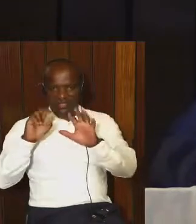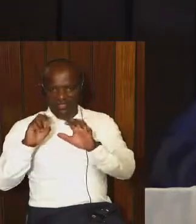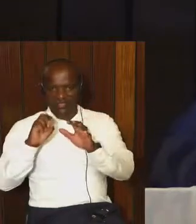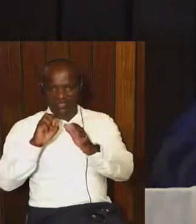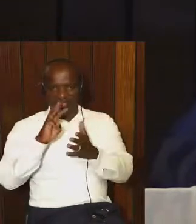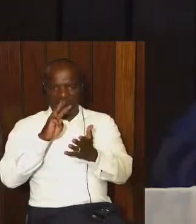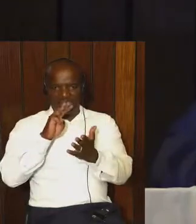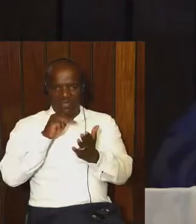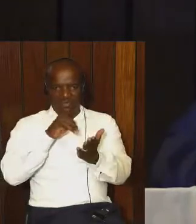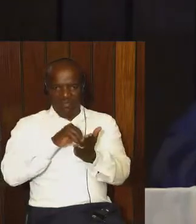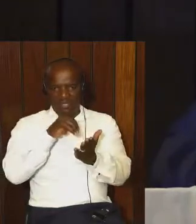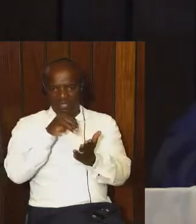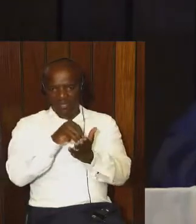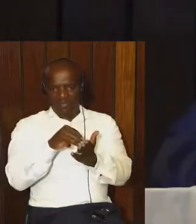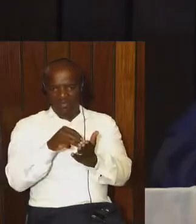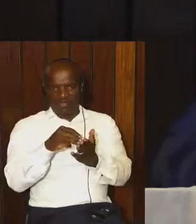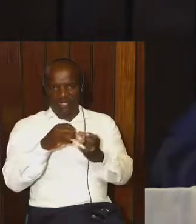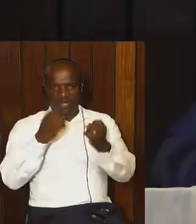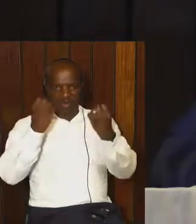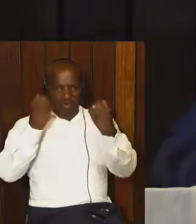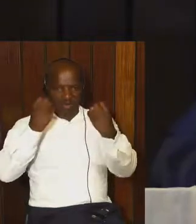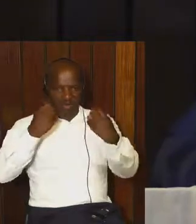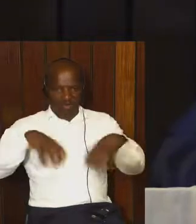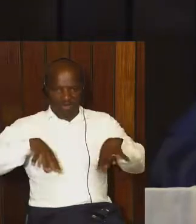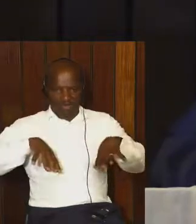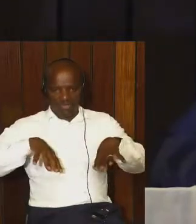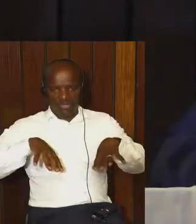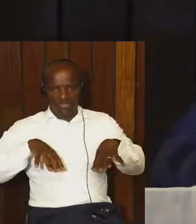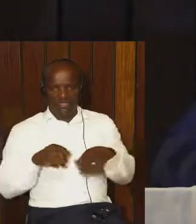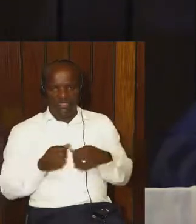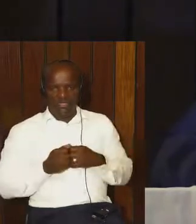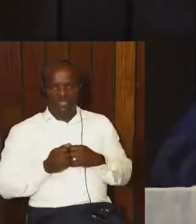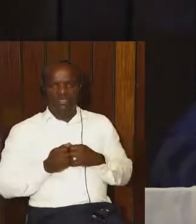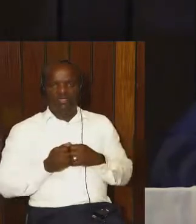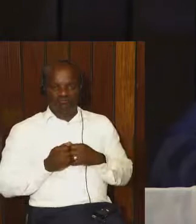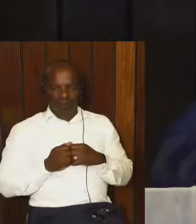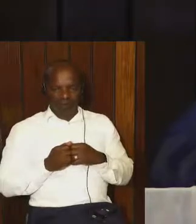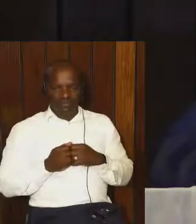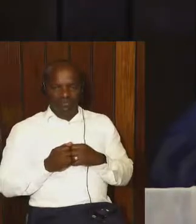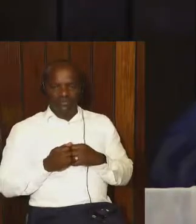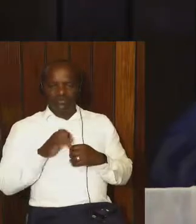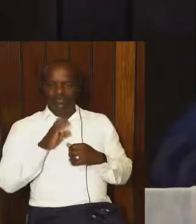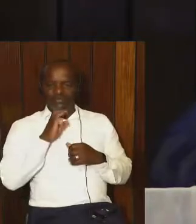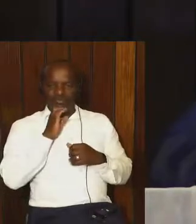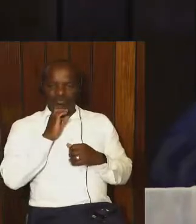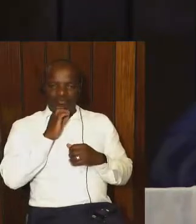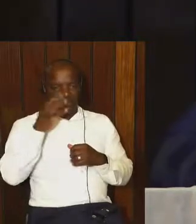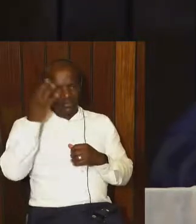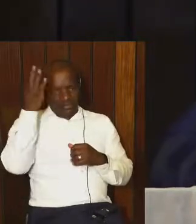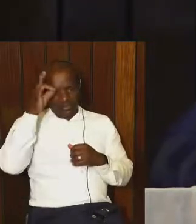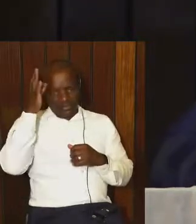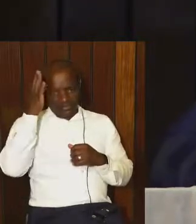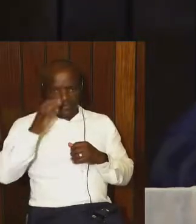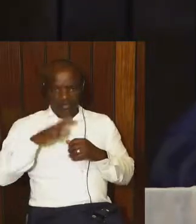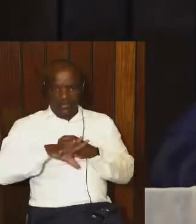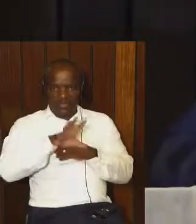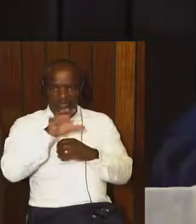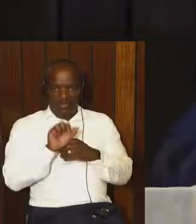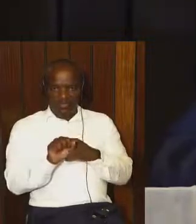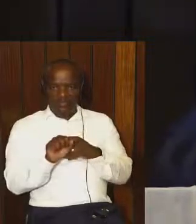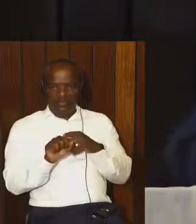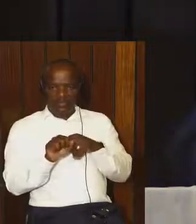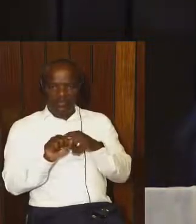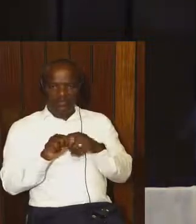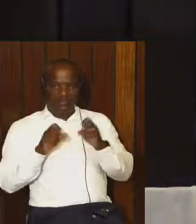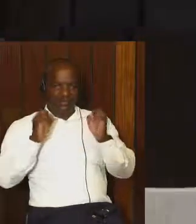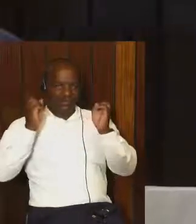nothing, which will be a waste on the resources of South Africans. Thanks,